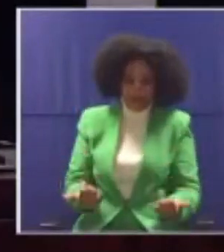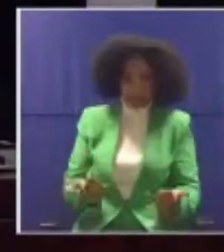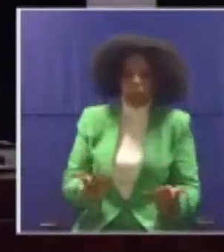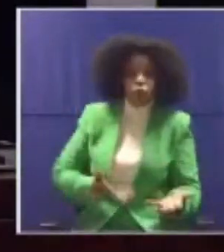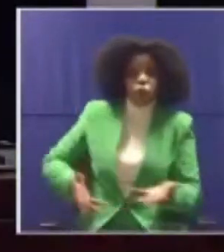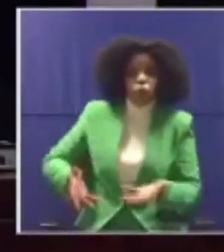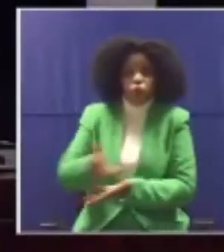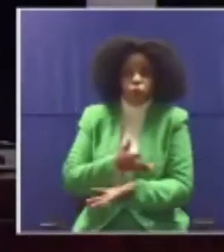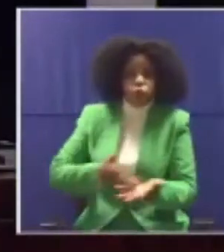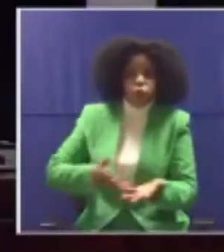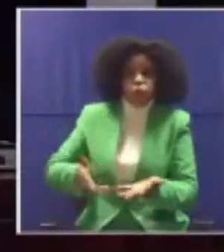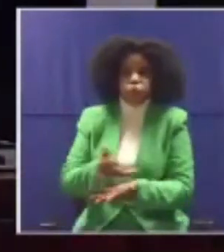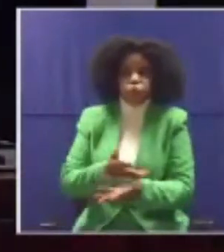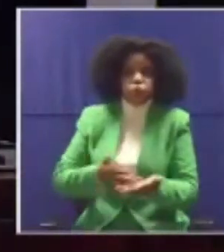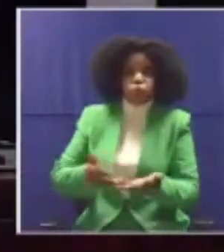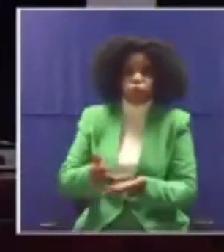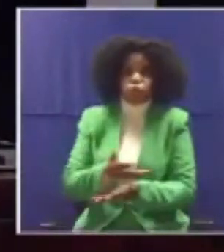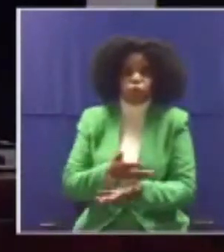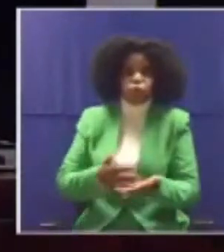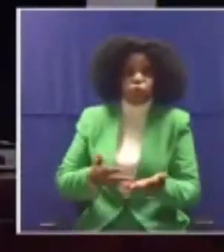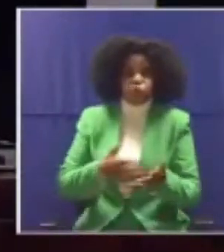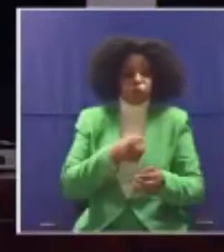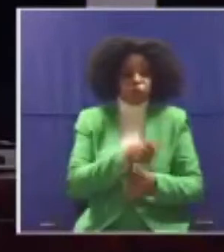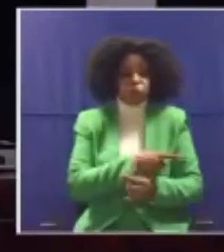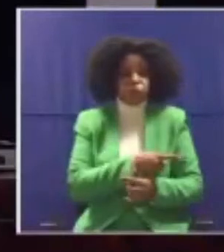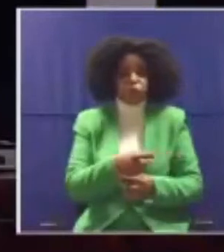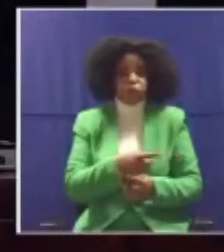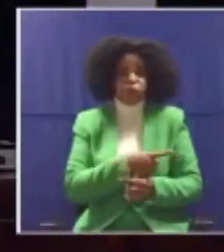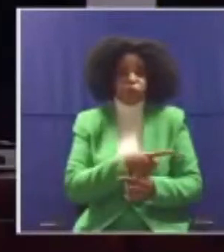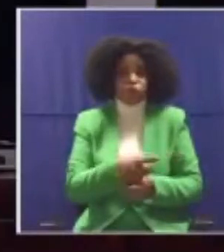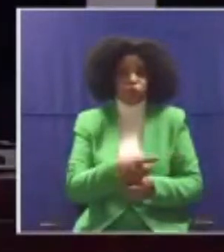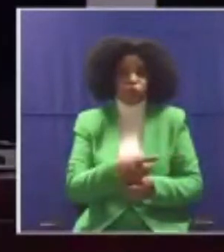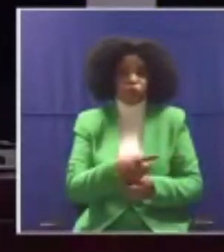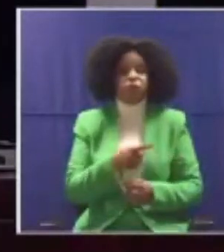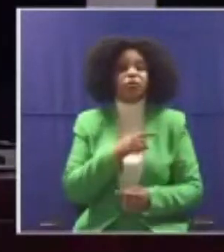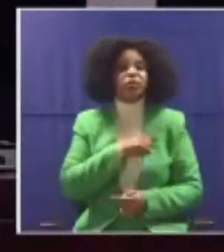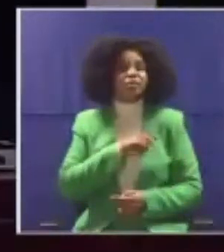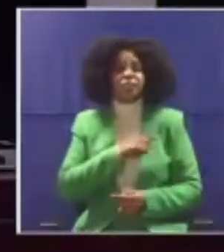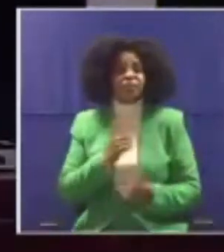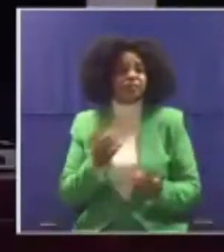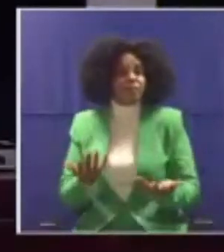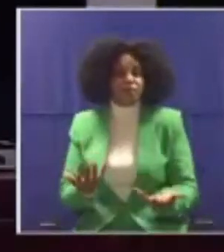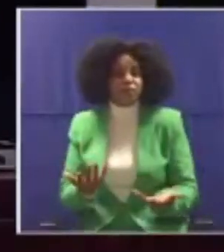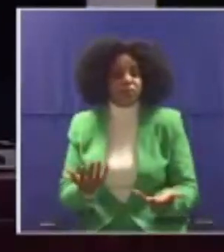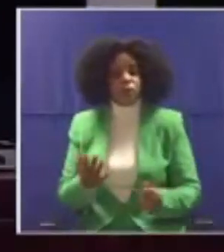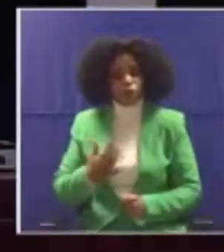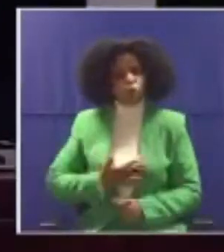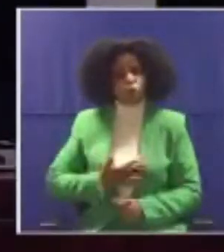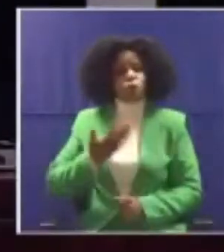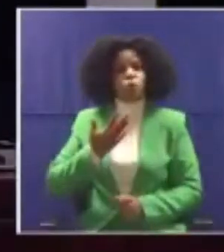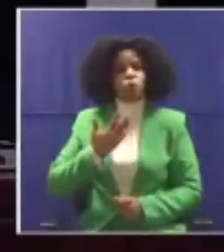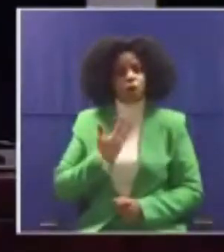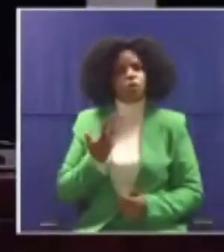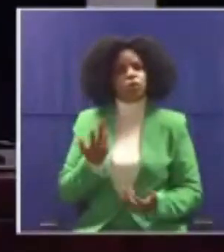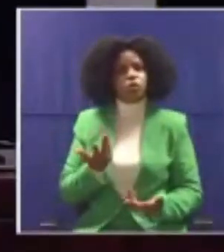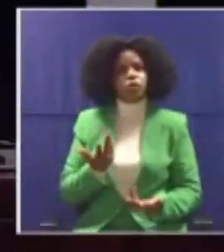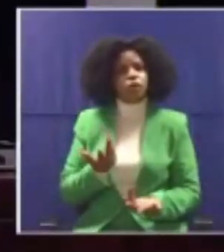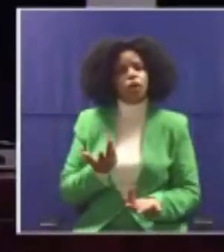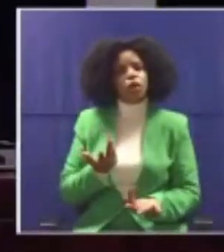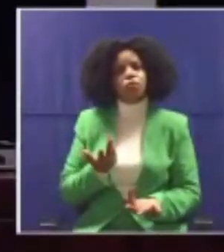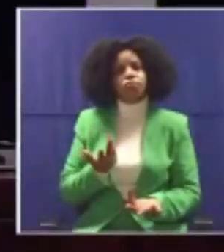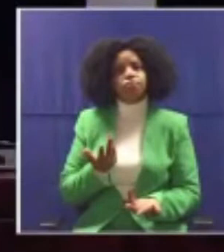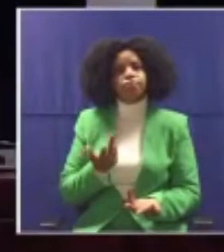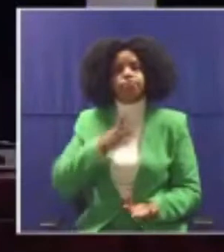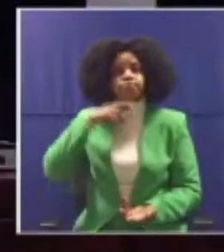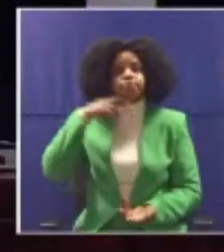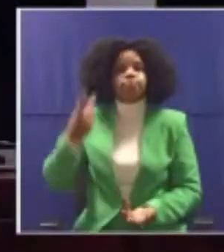coalitions is, of course, we want to be realistic as a party